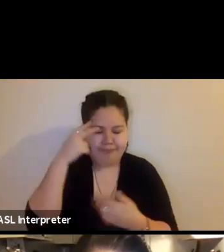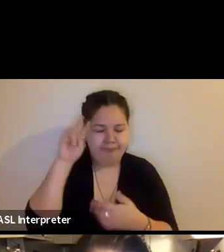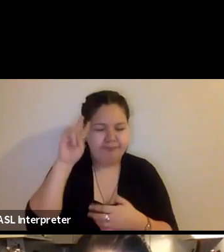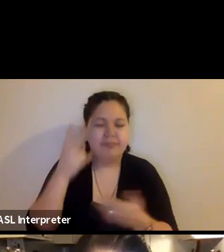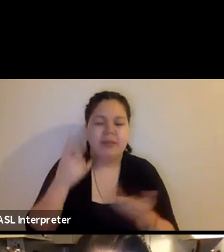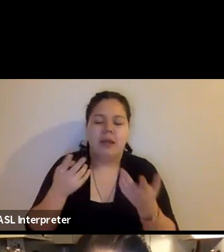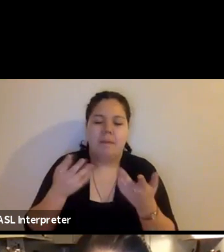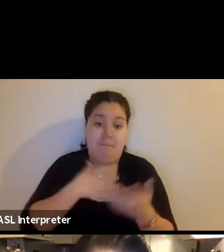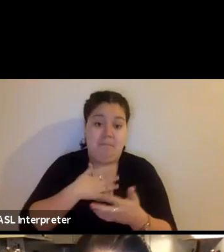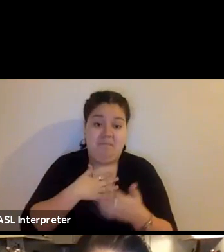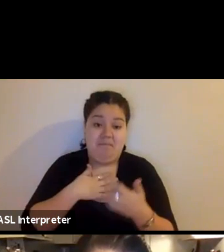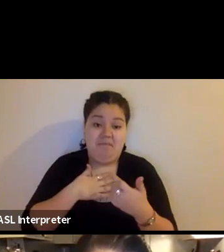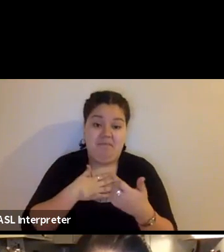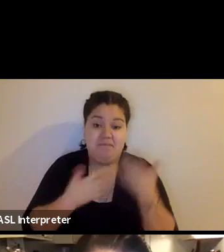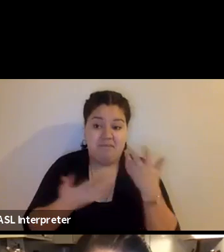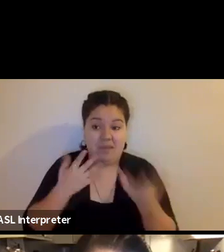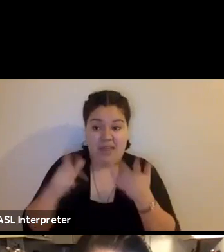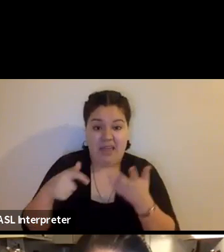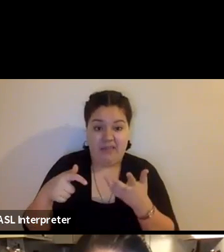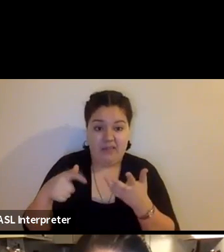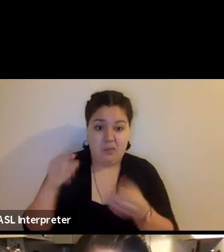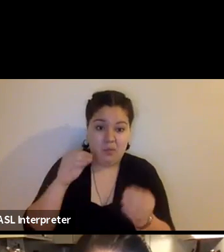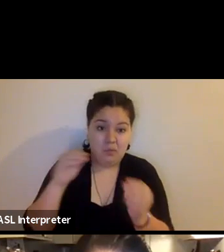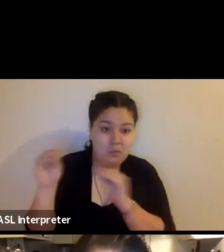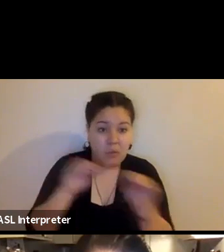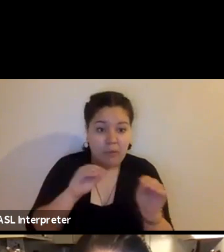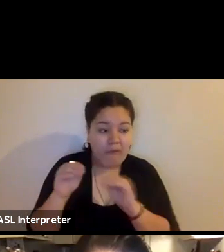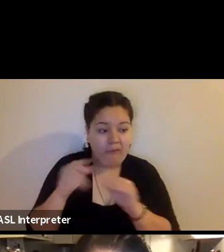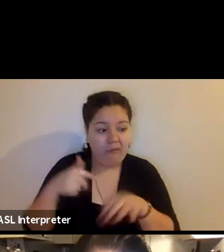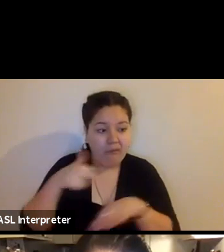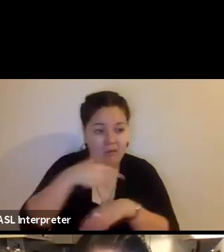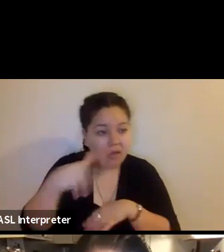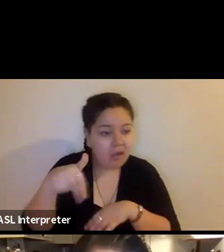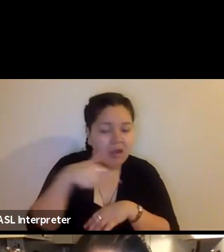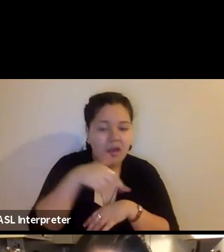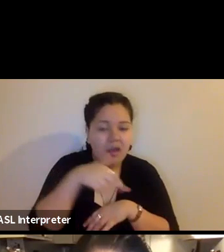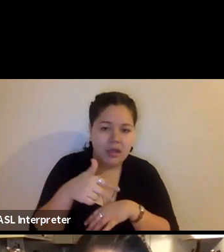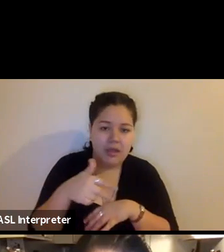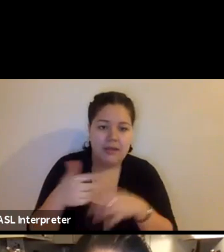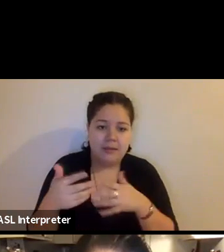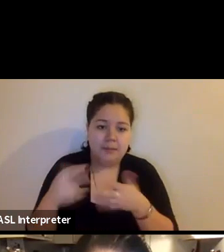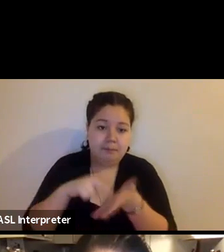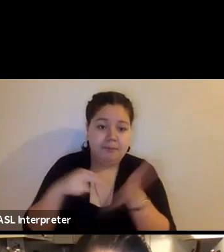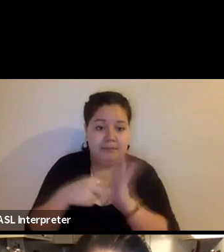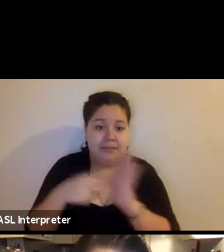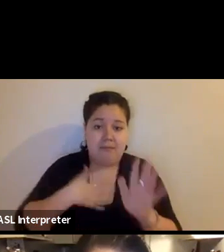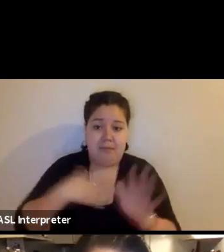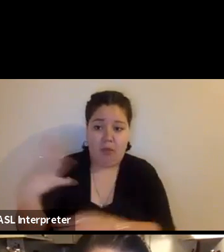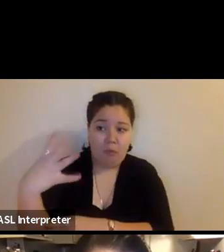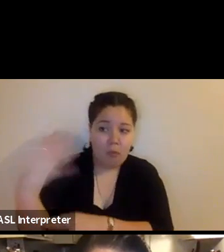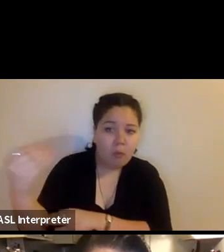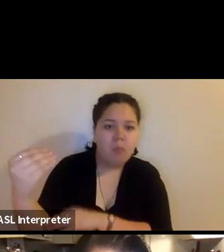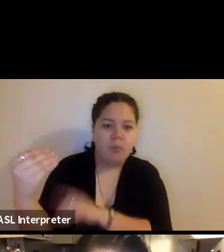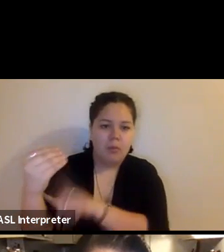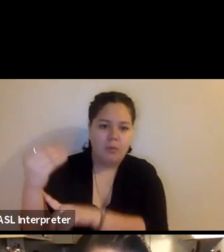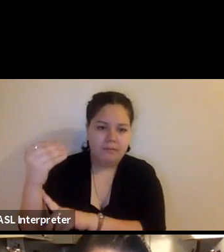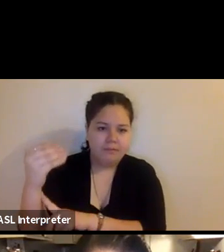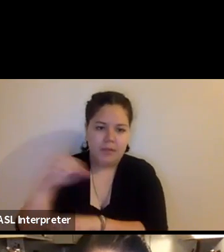camera a little bit, just as my attention needs might meet.